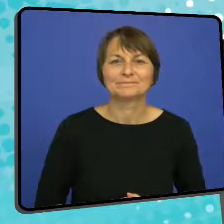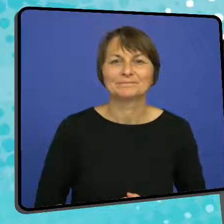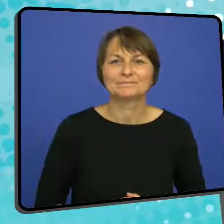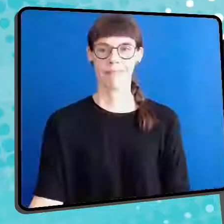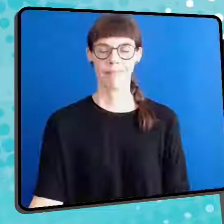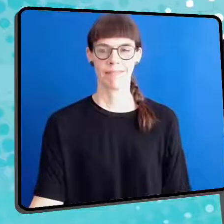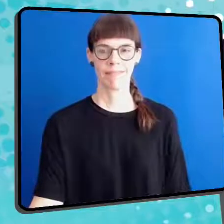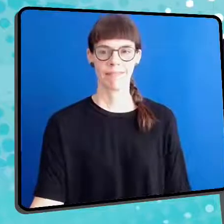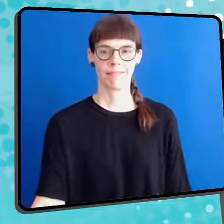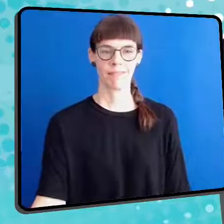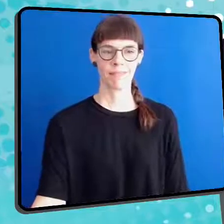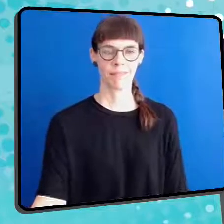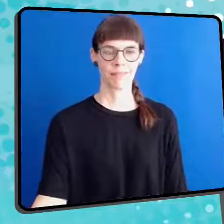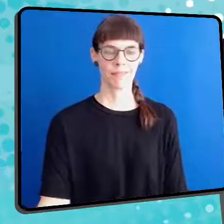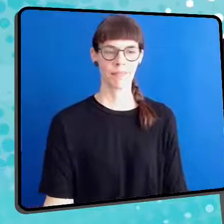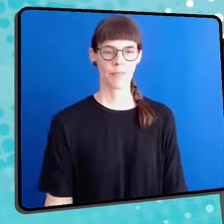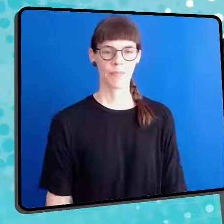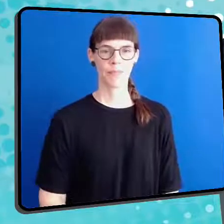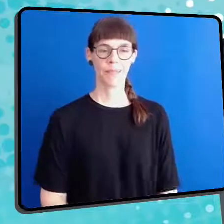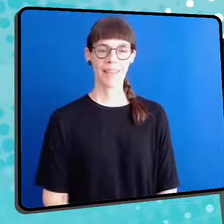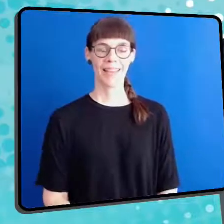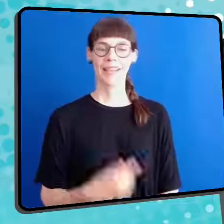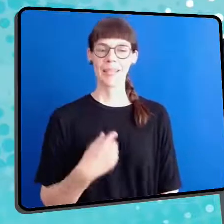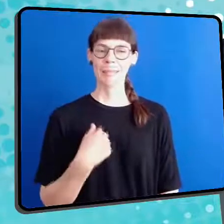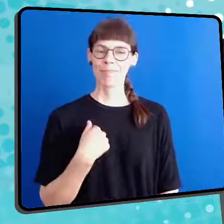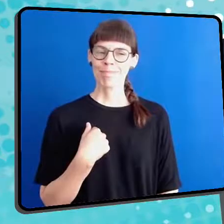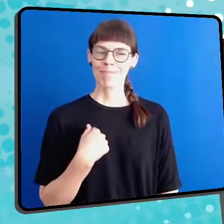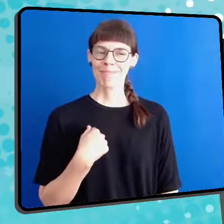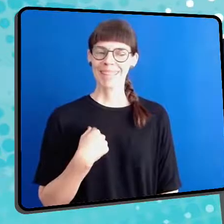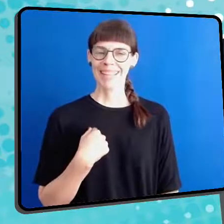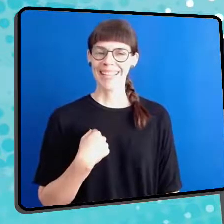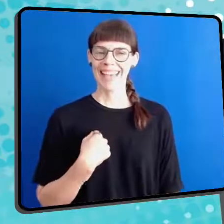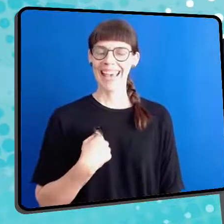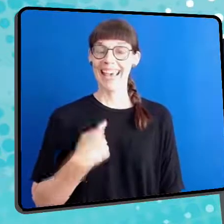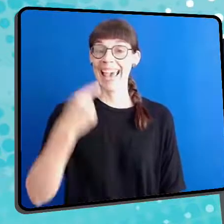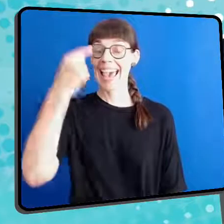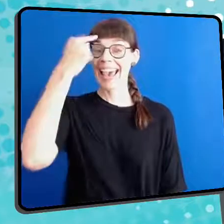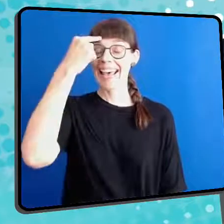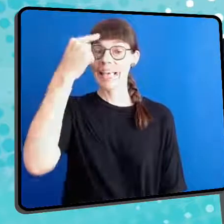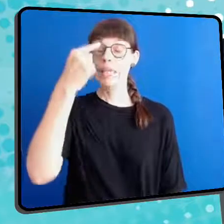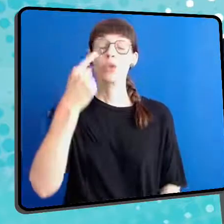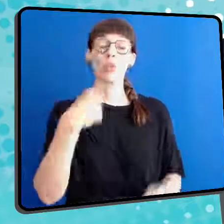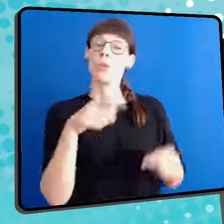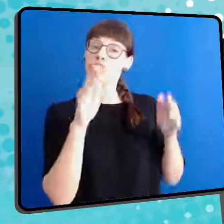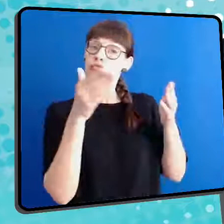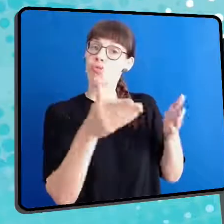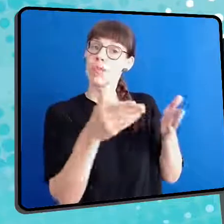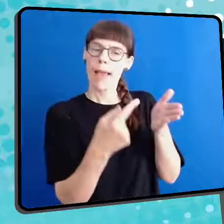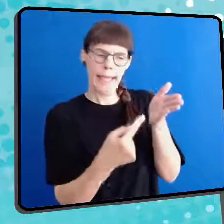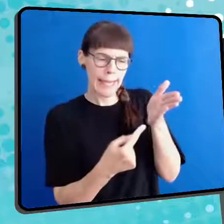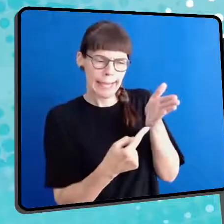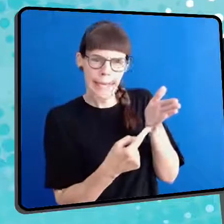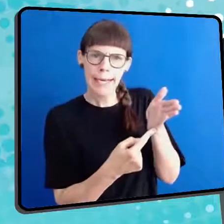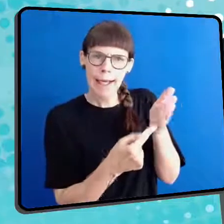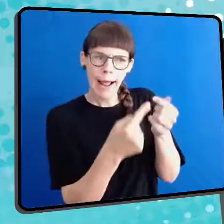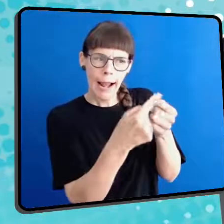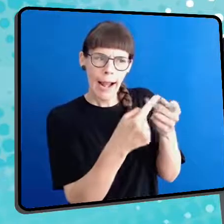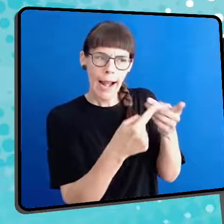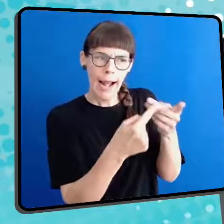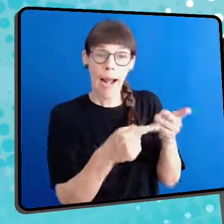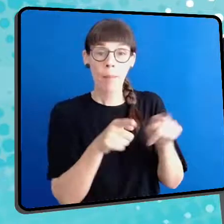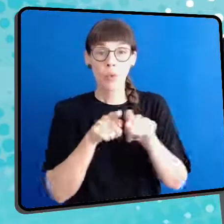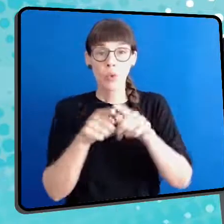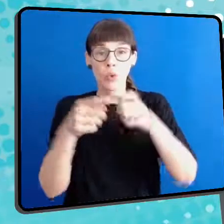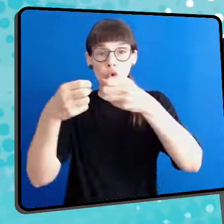think so. We often, like, even at Microsoft, we look a lot at the tech side, but we realize that this the structure or the